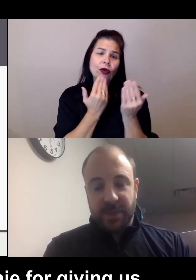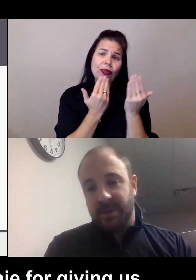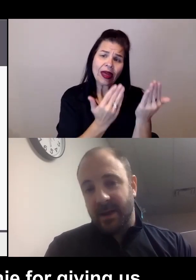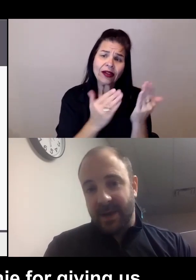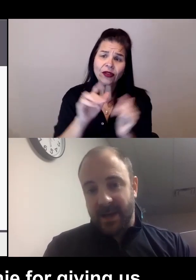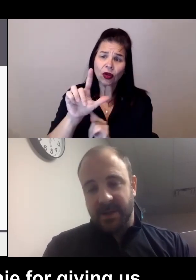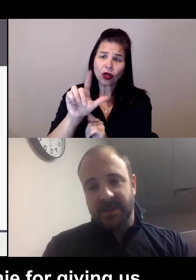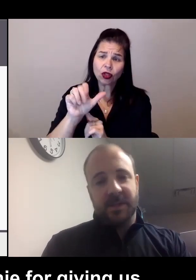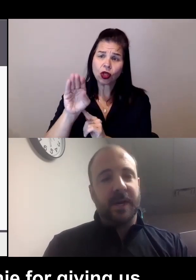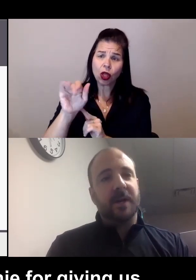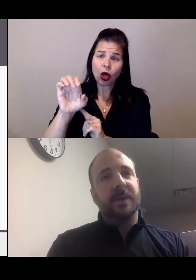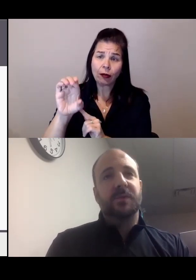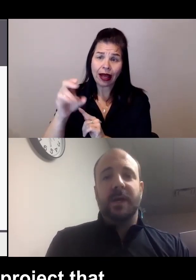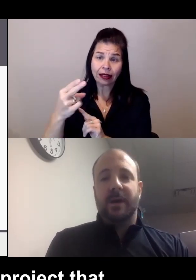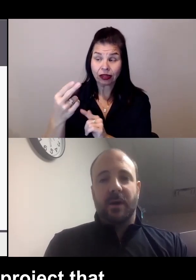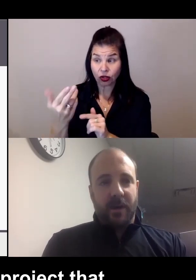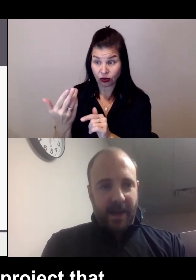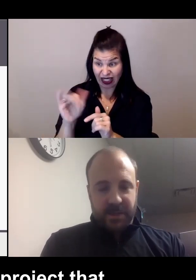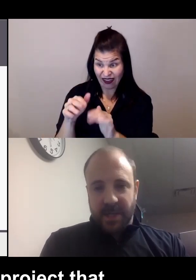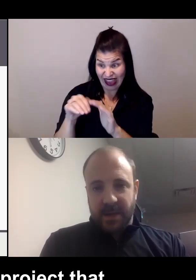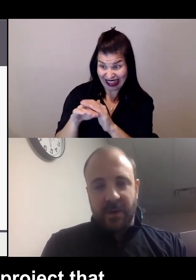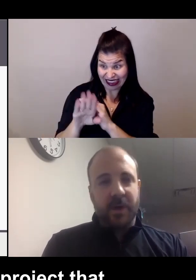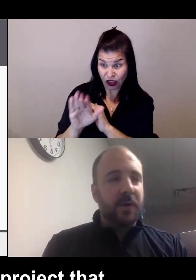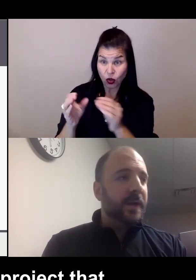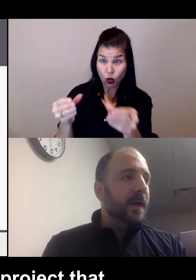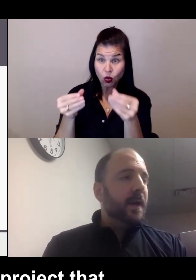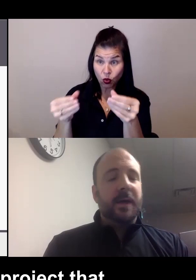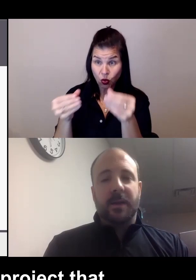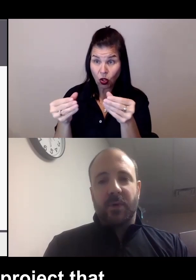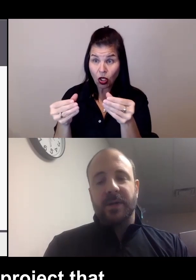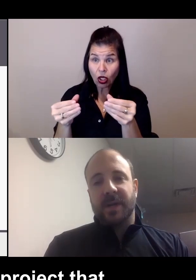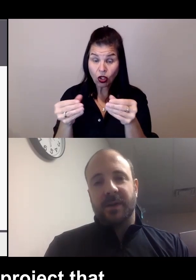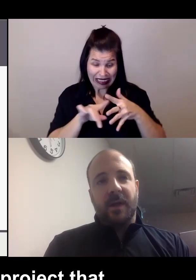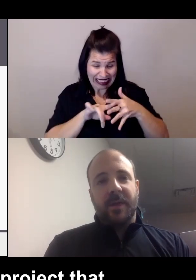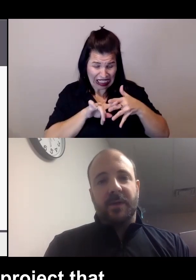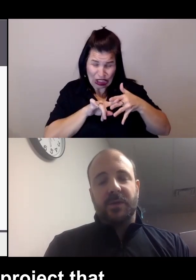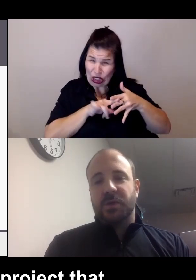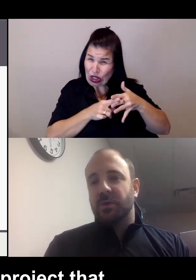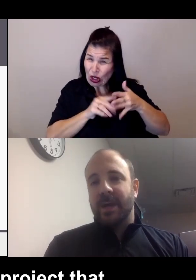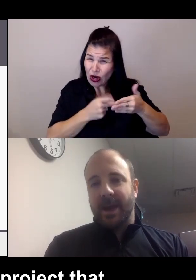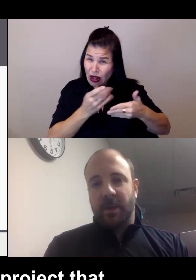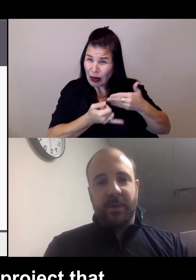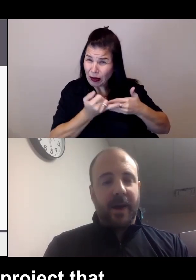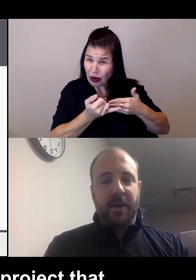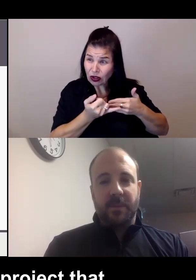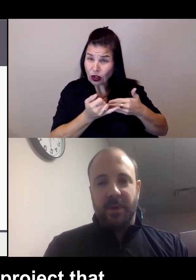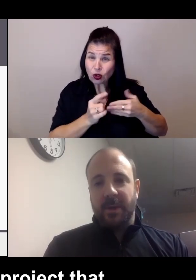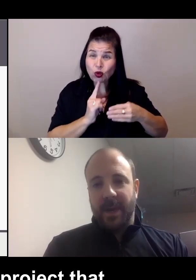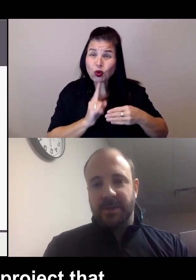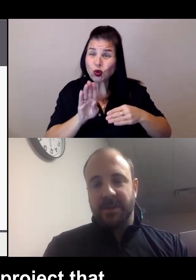us permission to have access to these documents. We ascertained very early in the project that to truly help